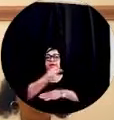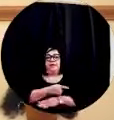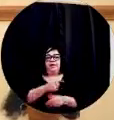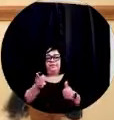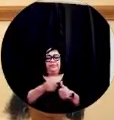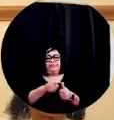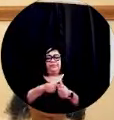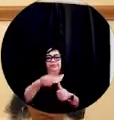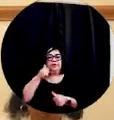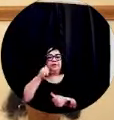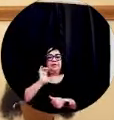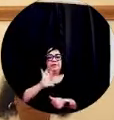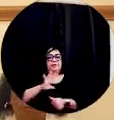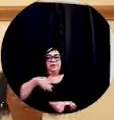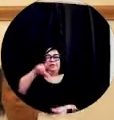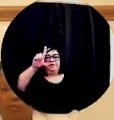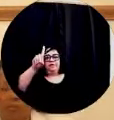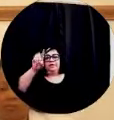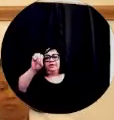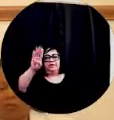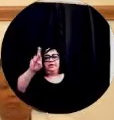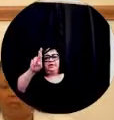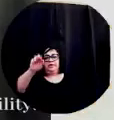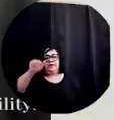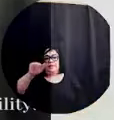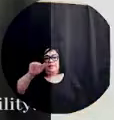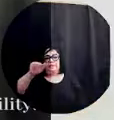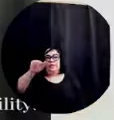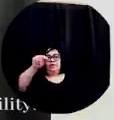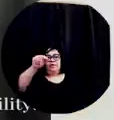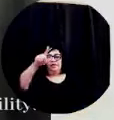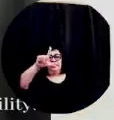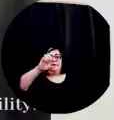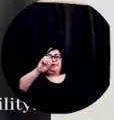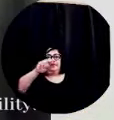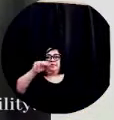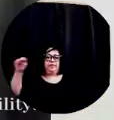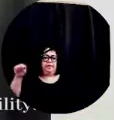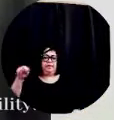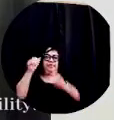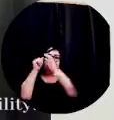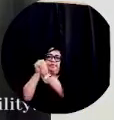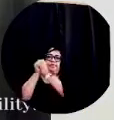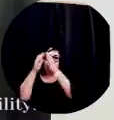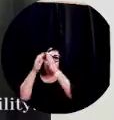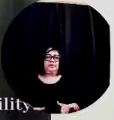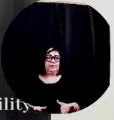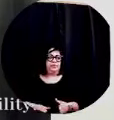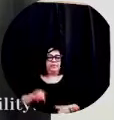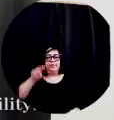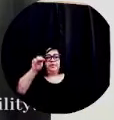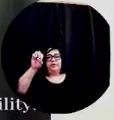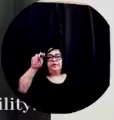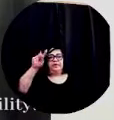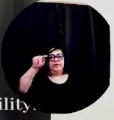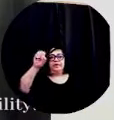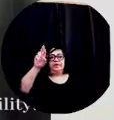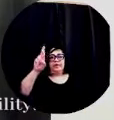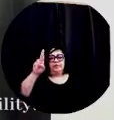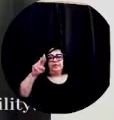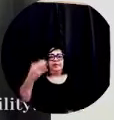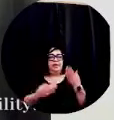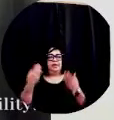Debra Denise Glenn, worshiper, mentor, virtuous servant, and